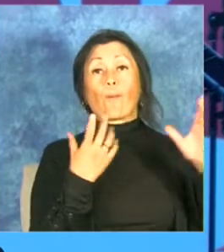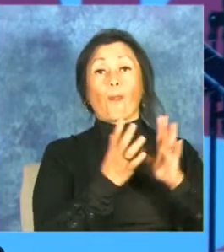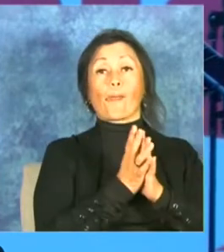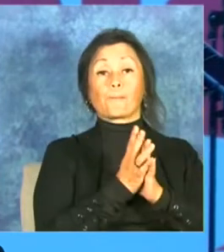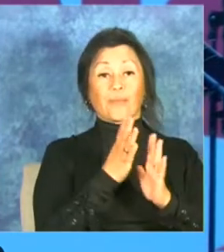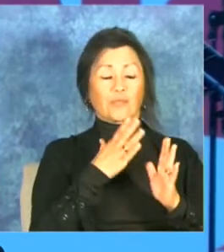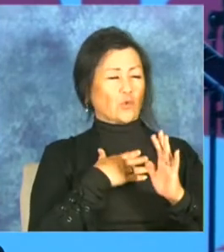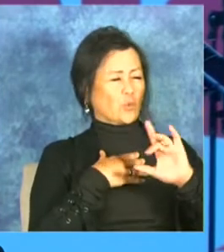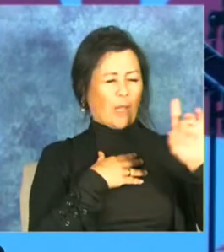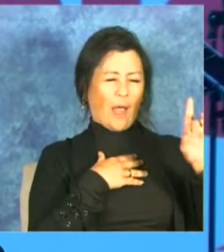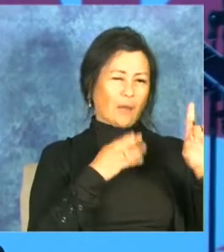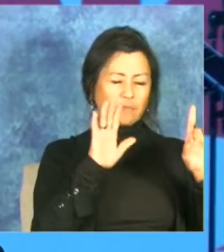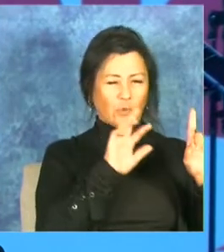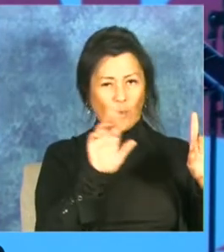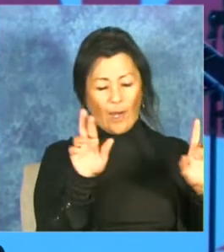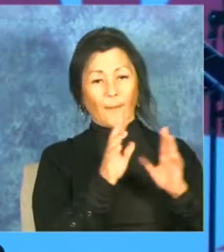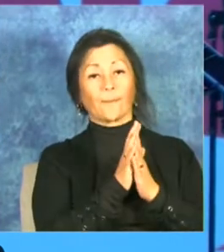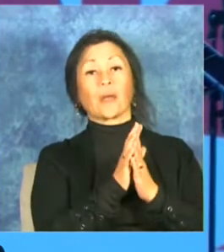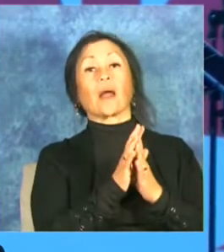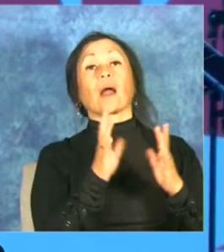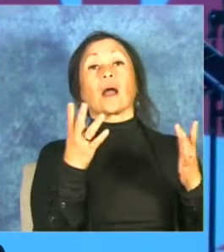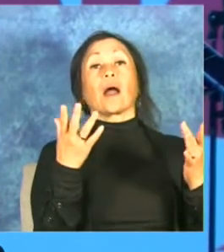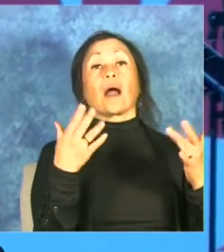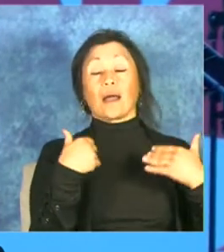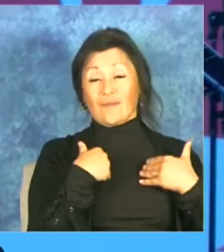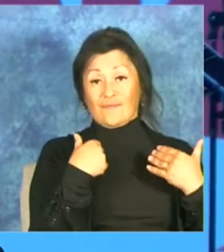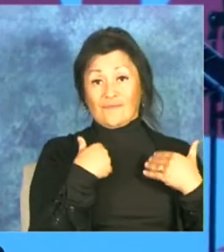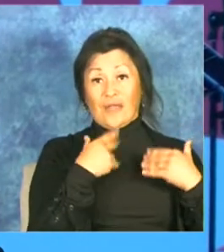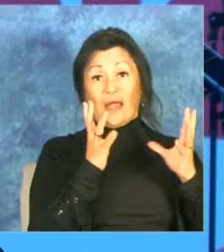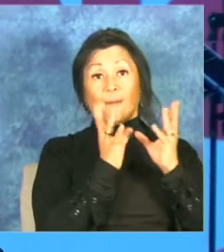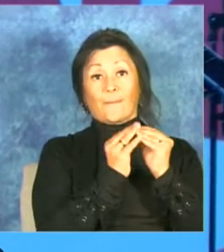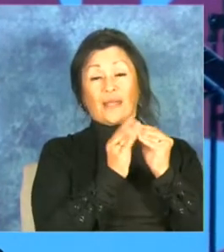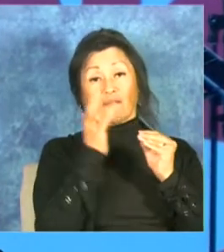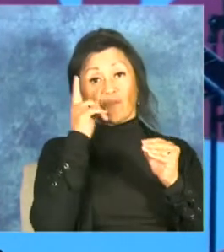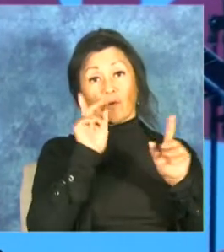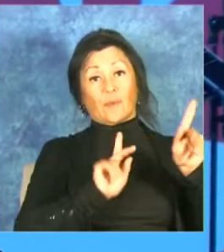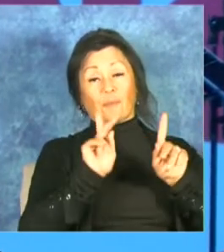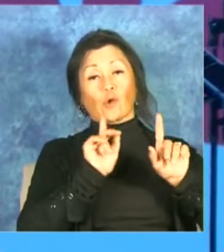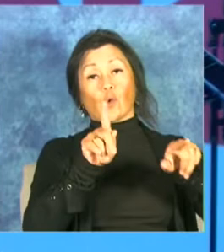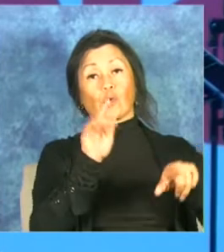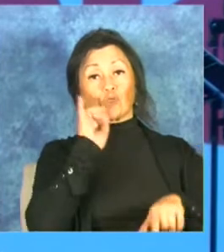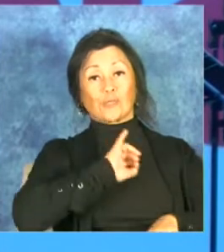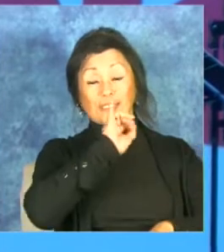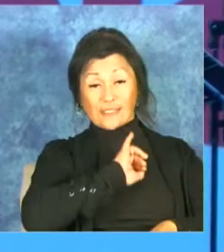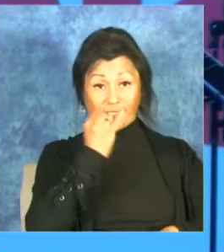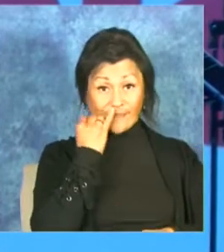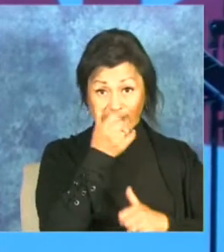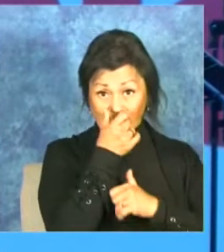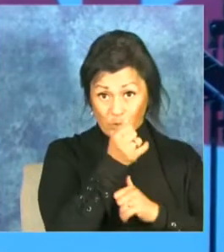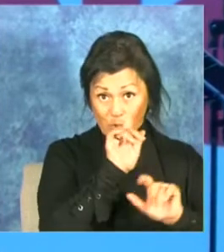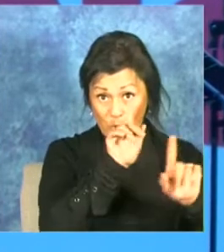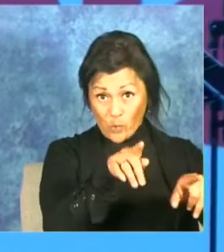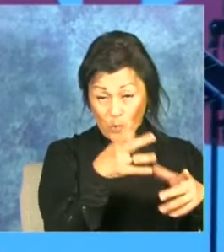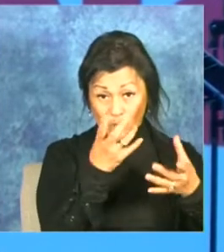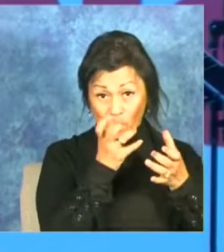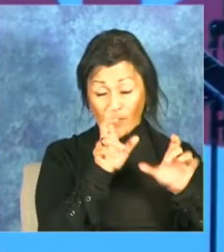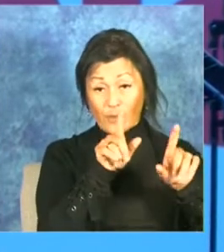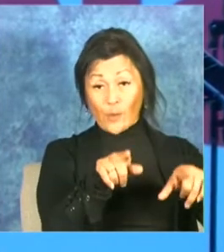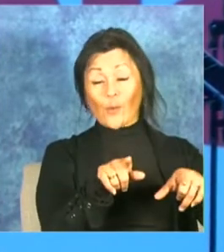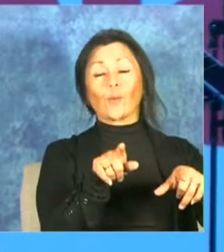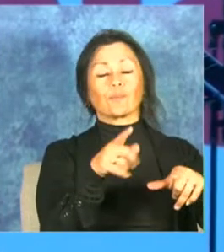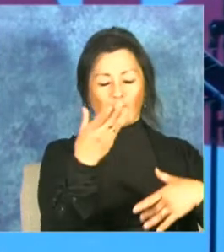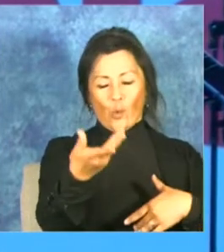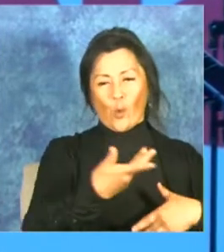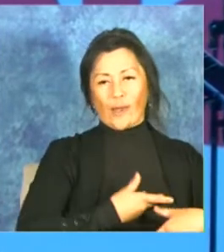to my left, your right, we will have our meeting for those going to Israel, and if you're interested in going and want to attend, you're